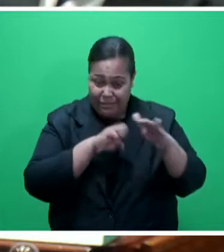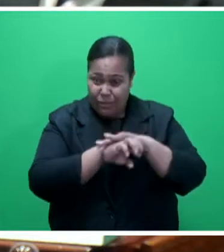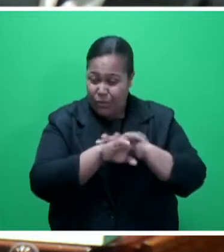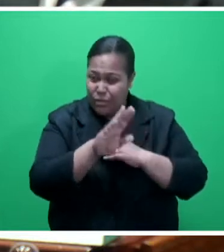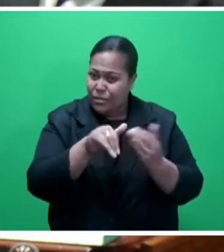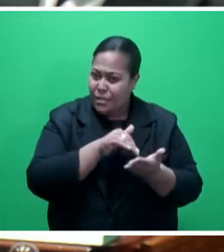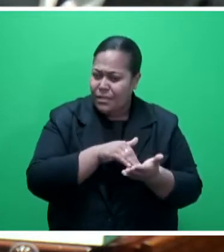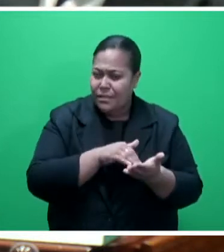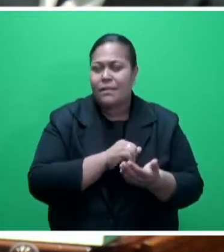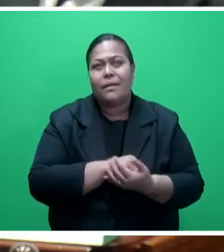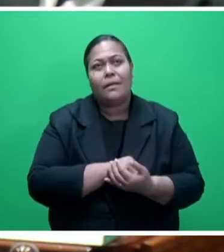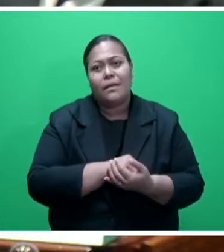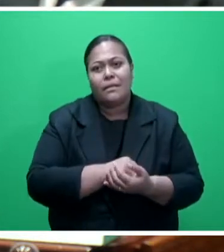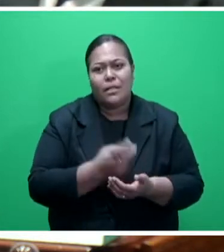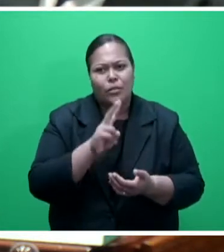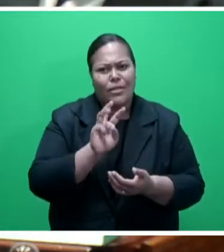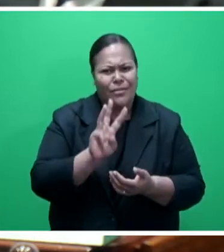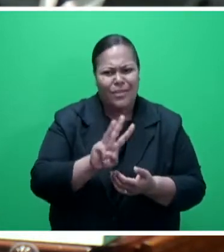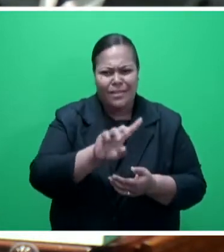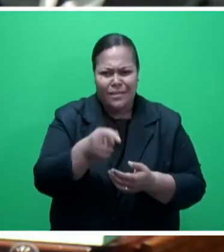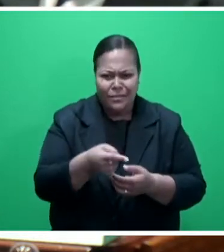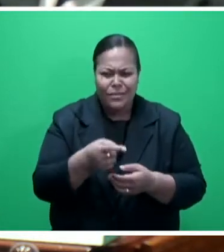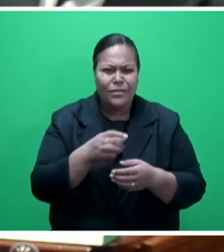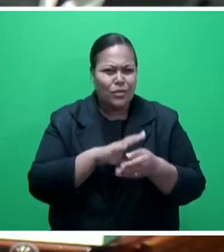$73,000. Mburbasanga Evacuation Center in Rewa,